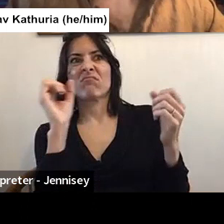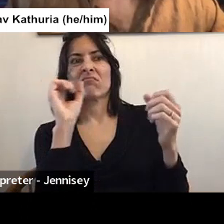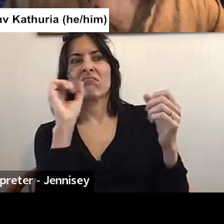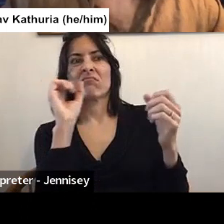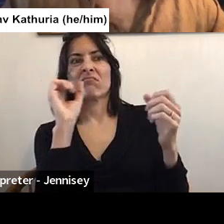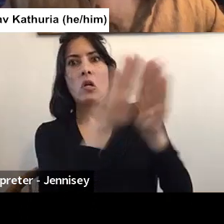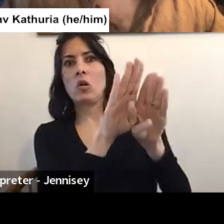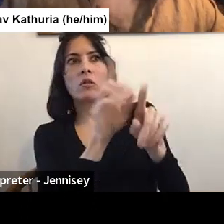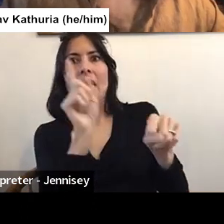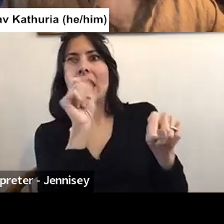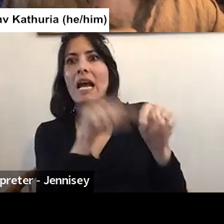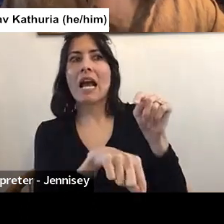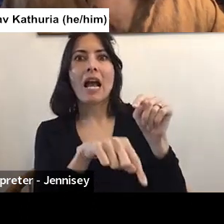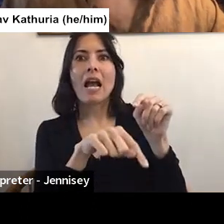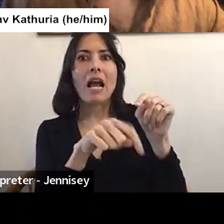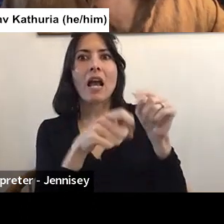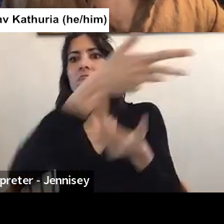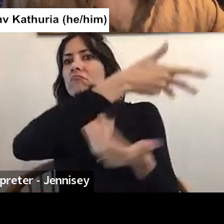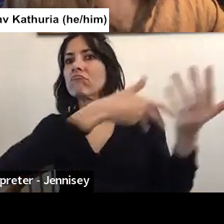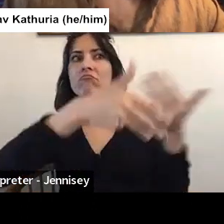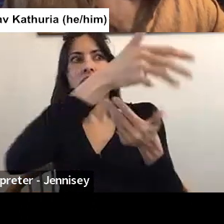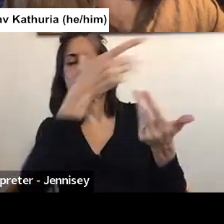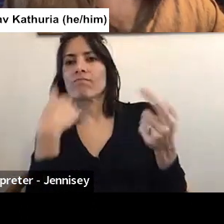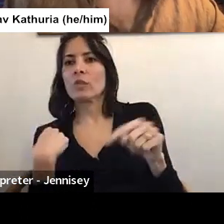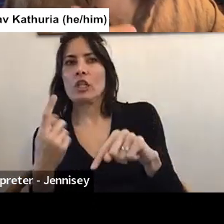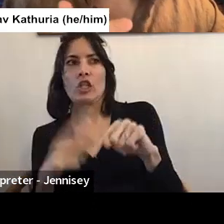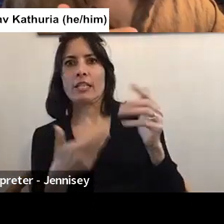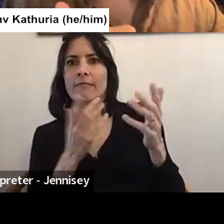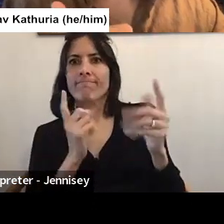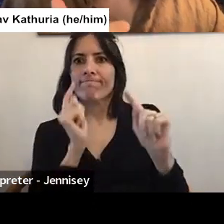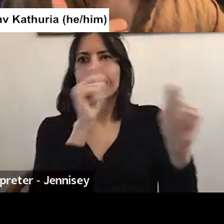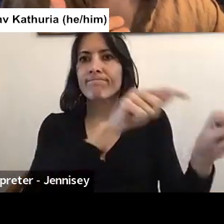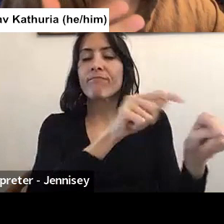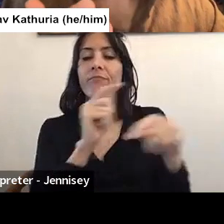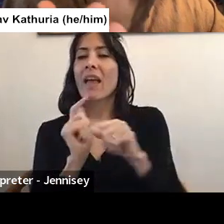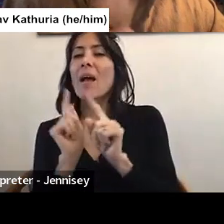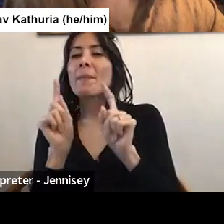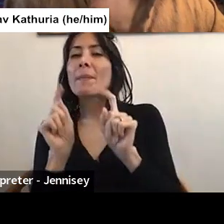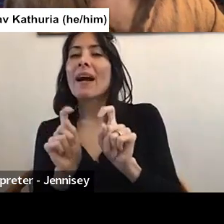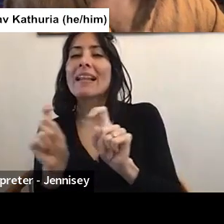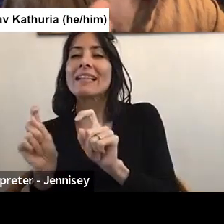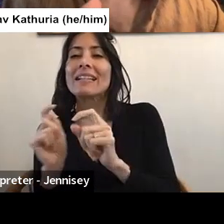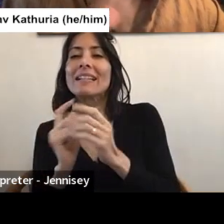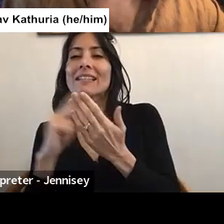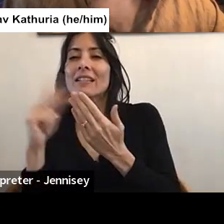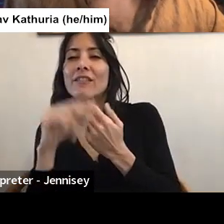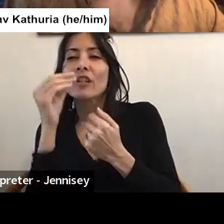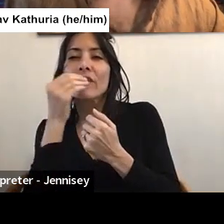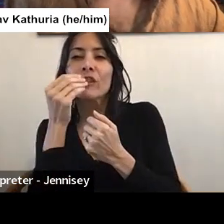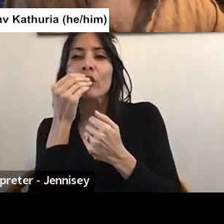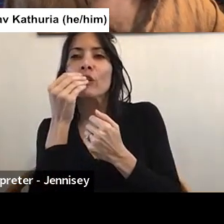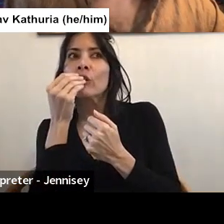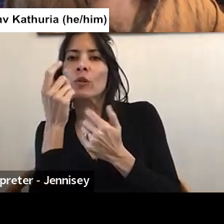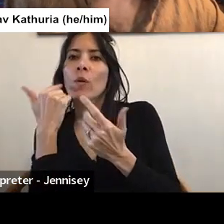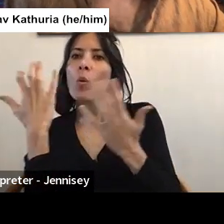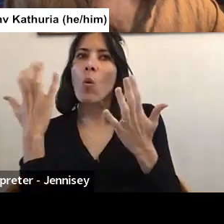day. And our pilot program, you know, we were given just so many reasons, all of them illogical, for why that